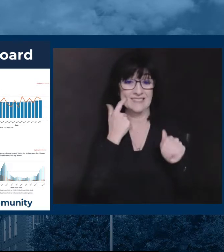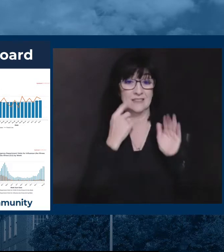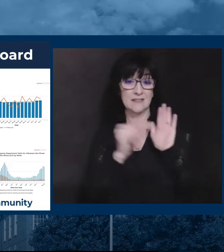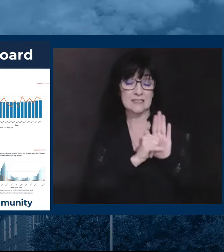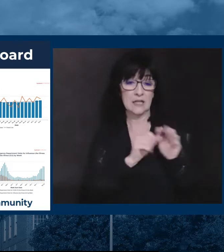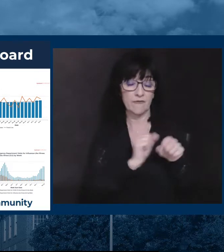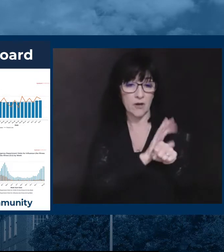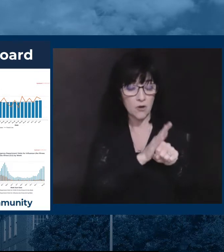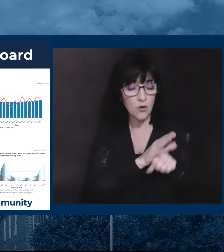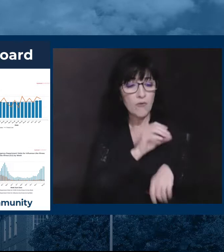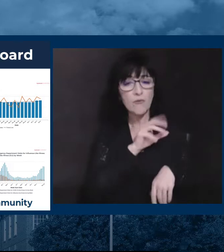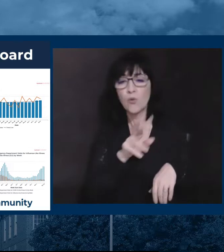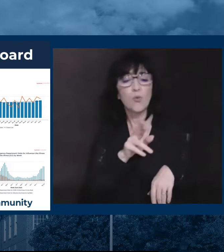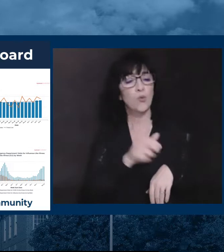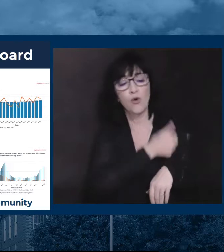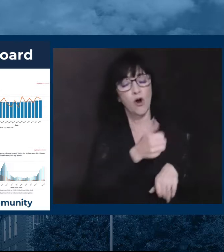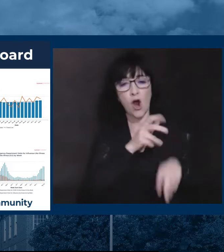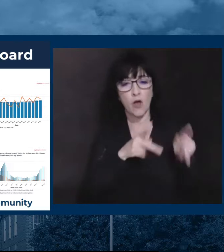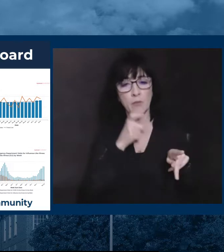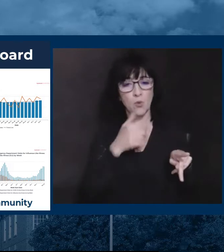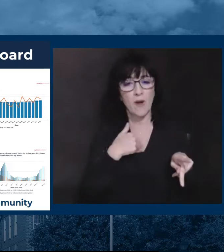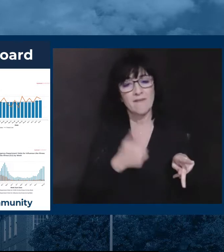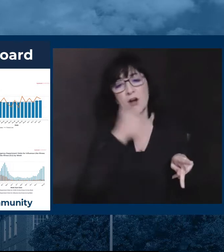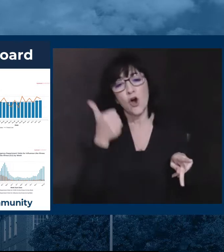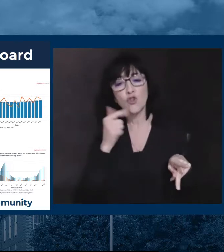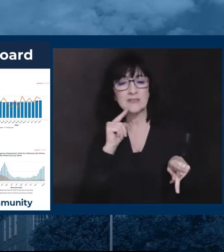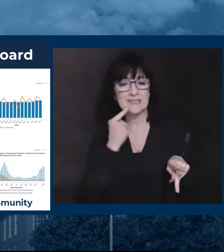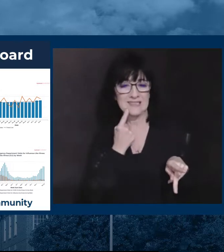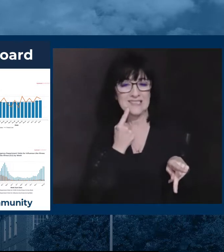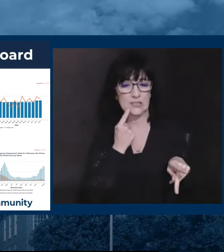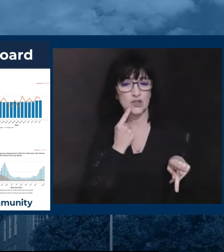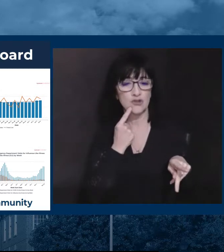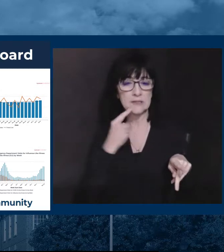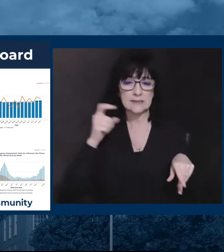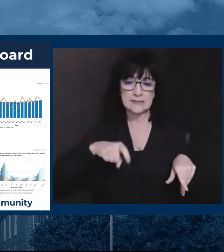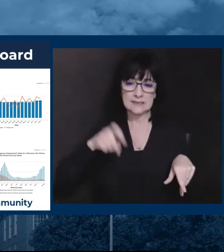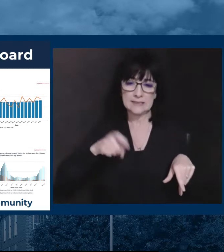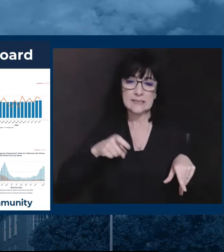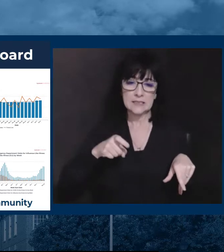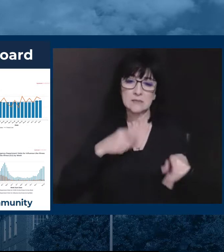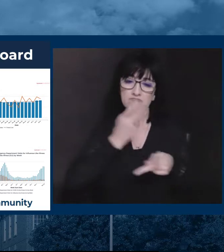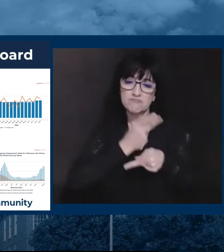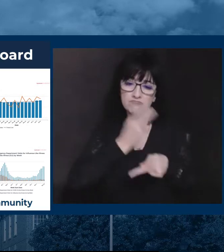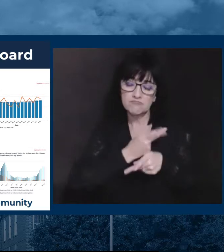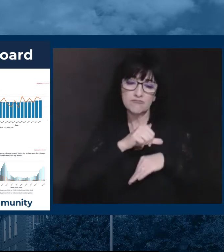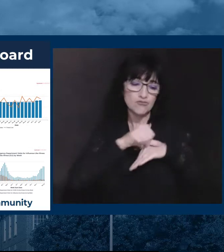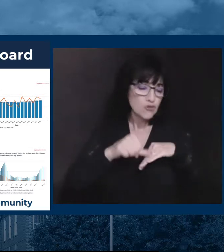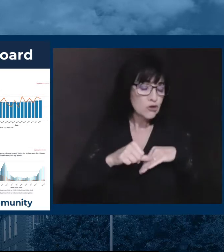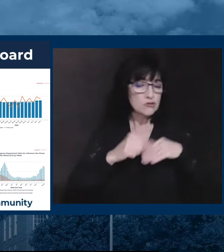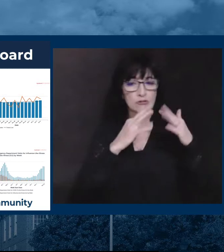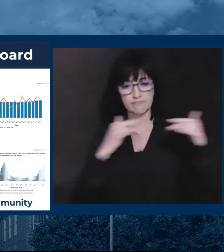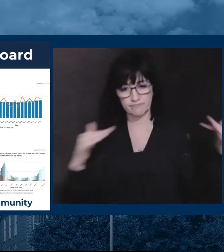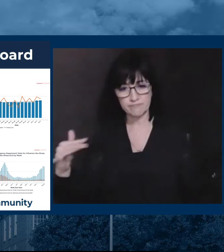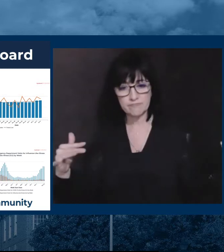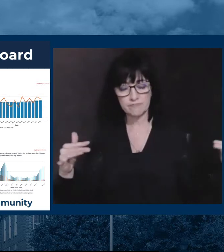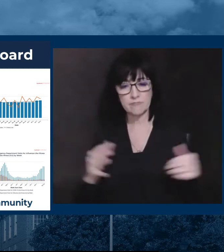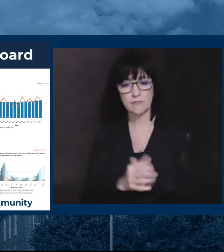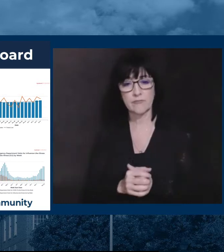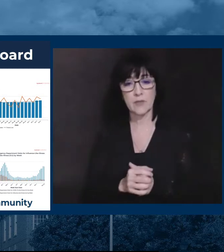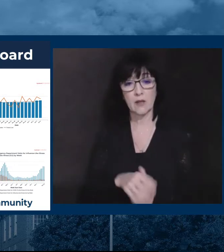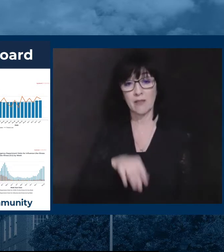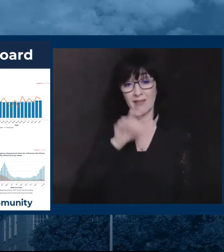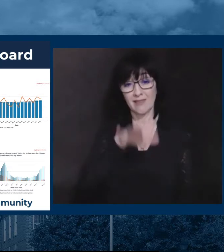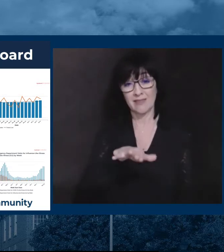they're able to do. On the top right, far right is the number of